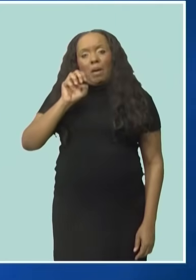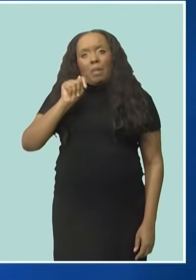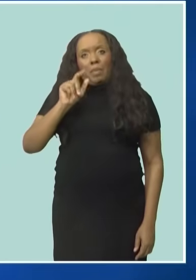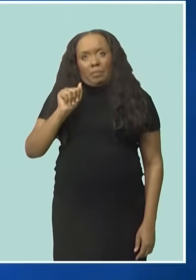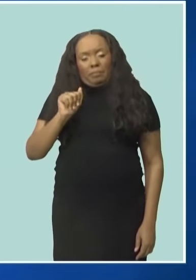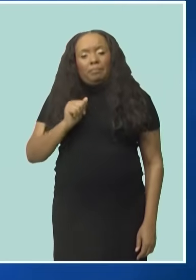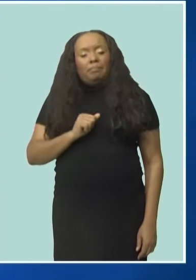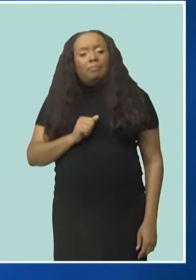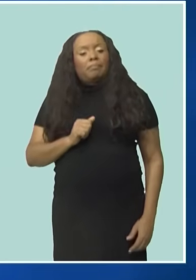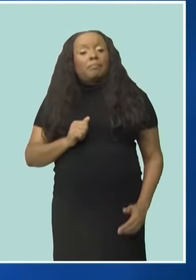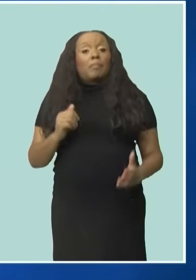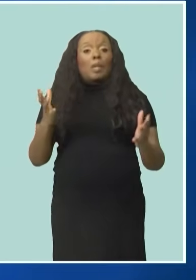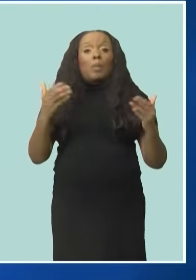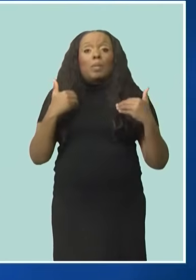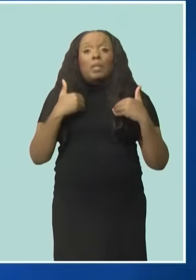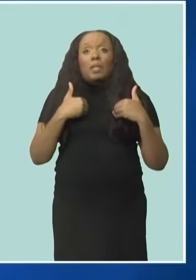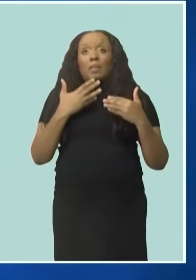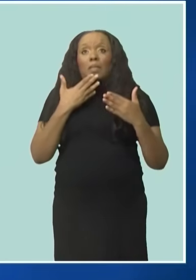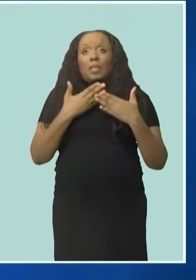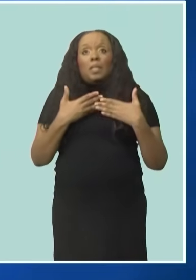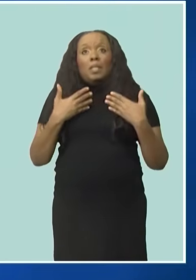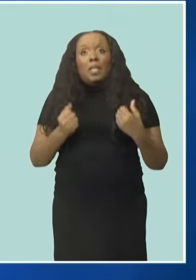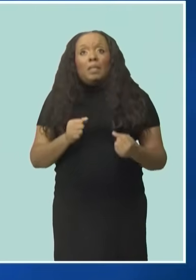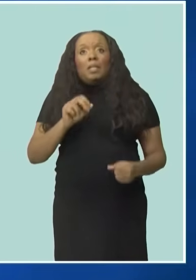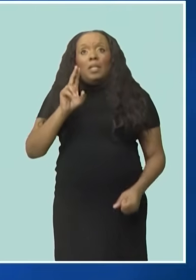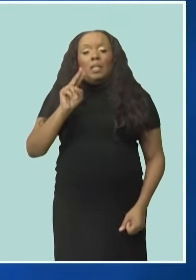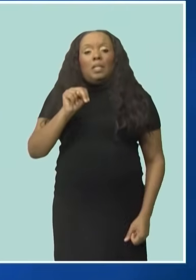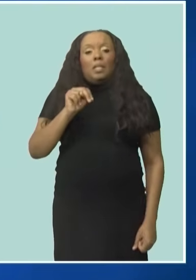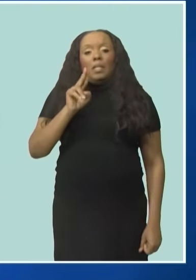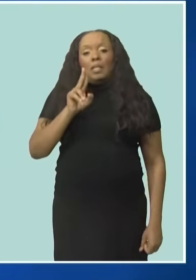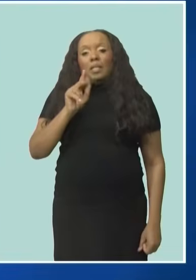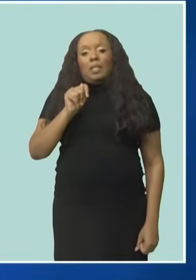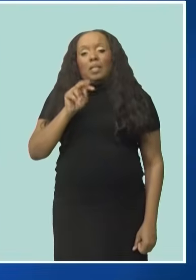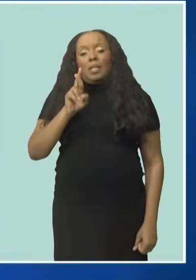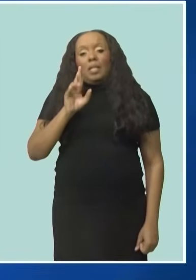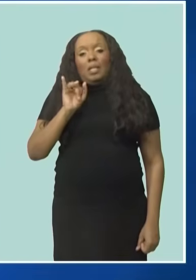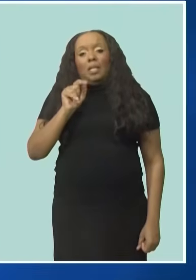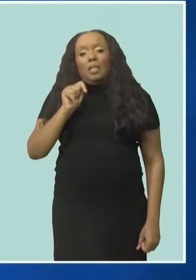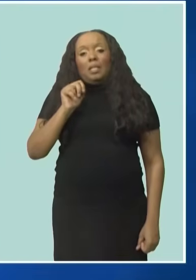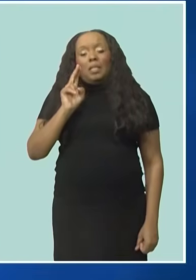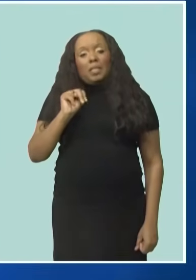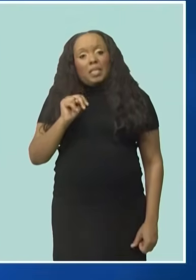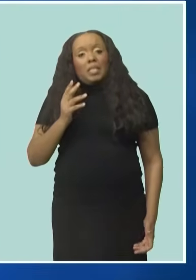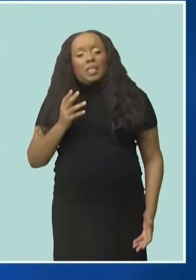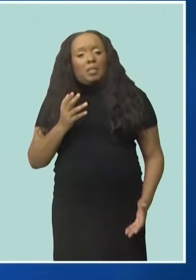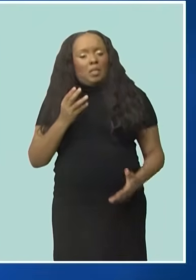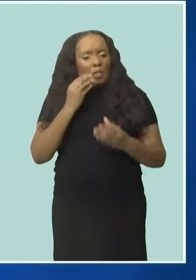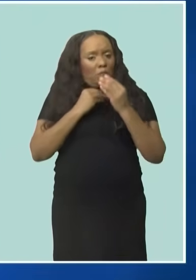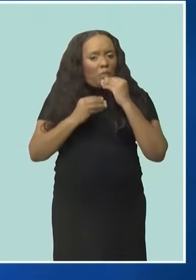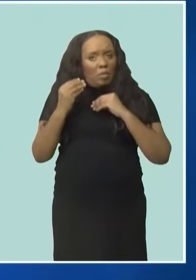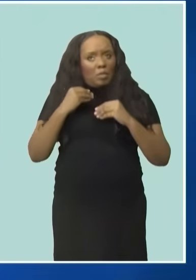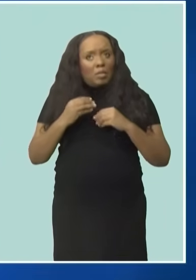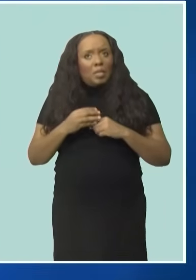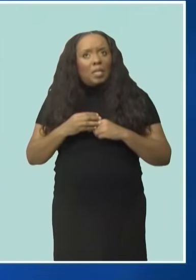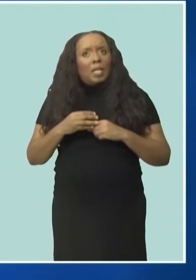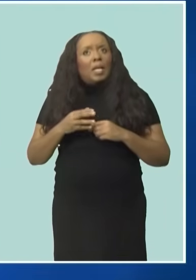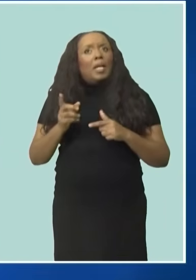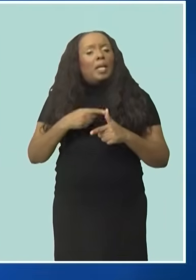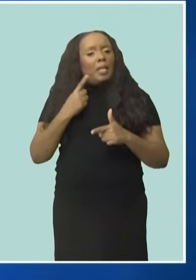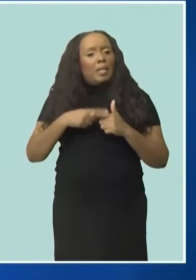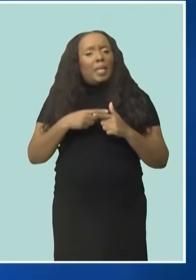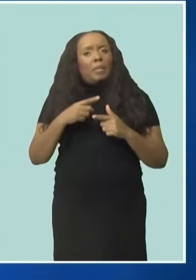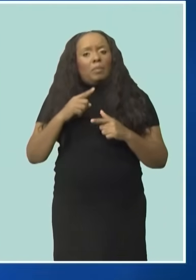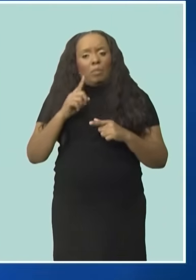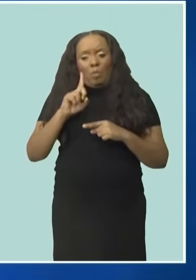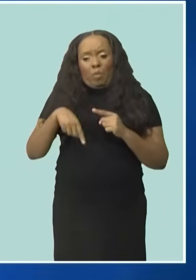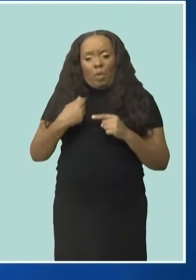into nutritious, affordable staples, thereby directly linking farm outputs to consumer plates.